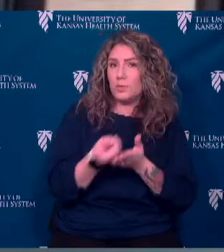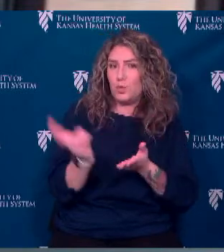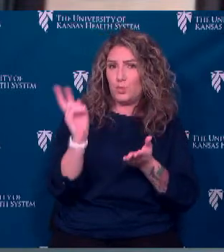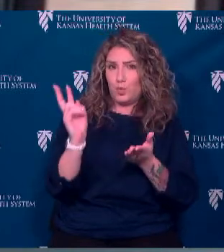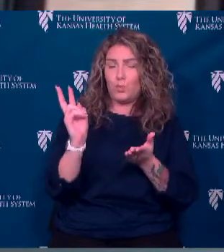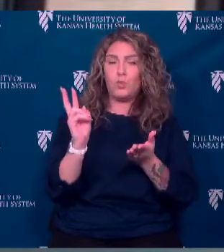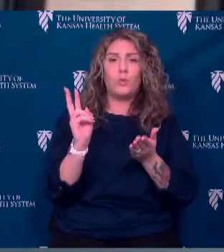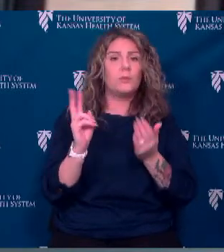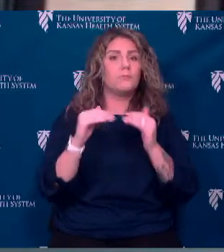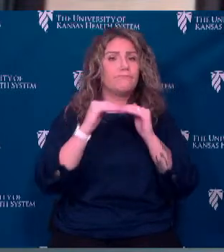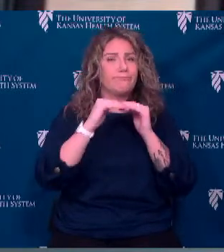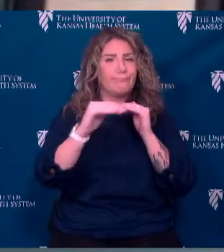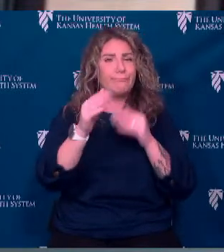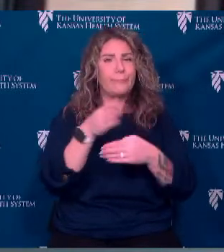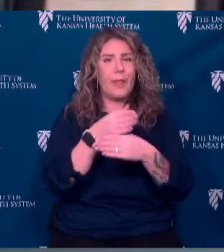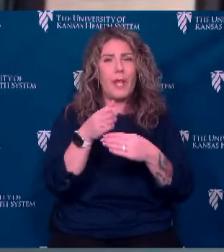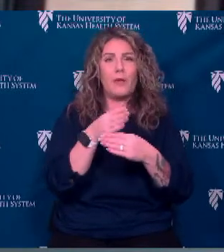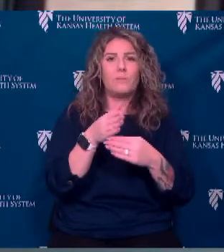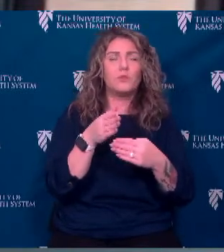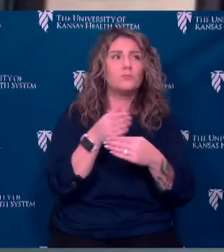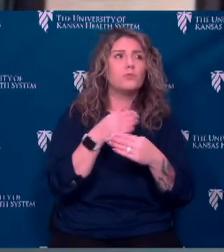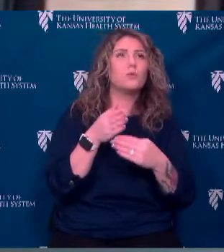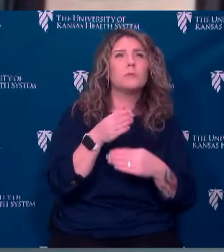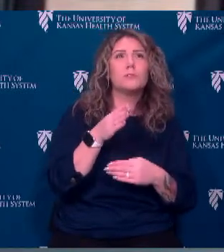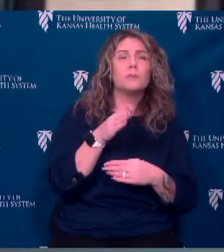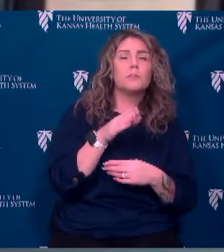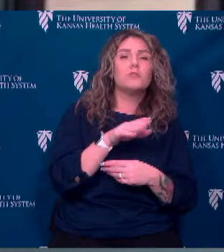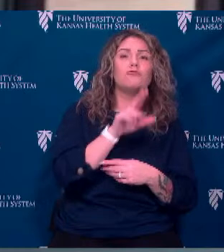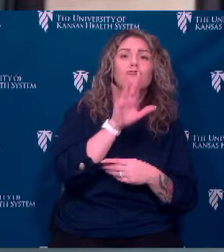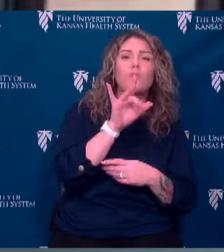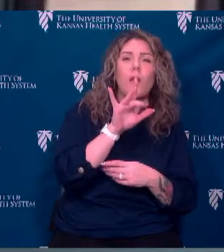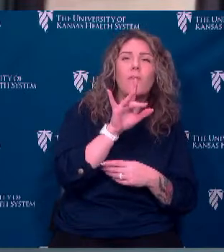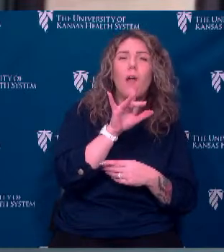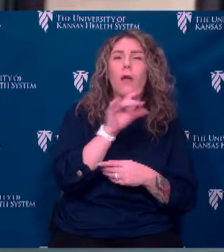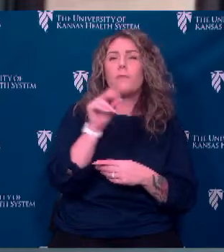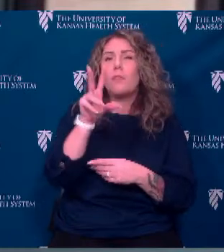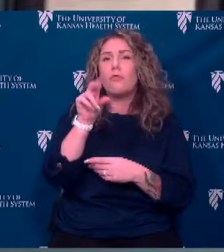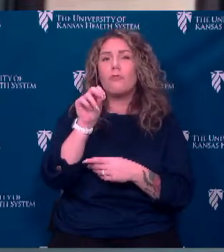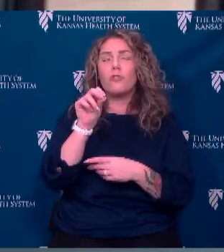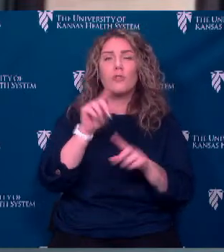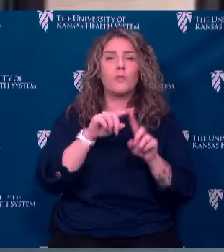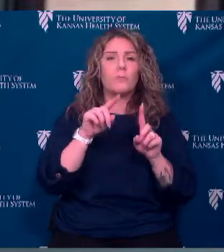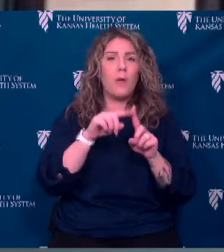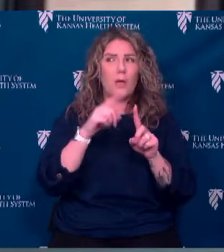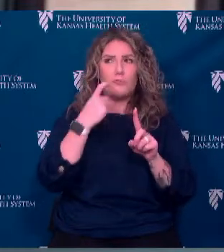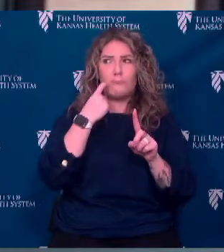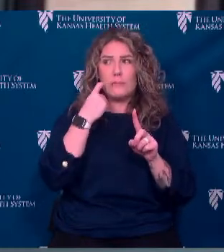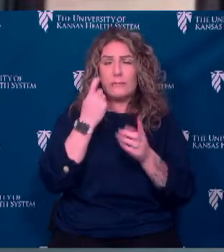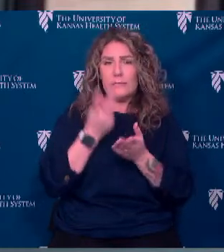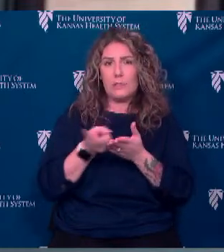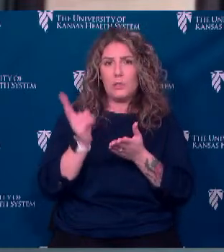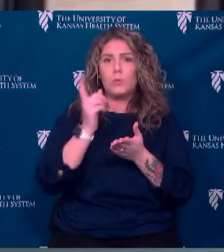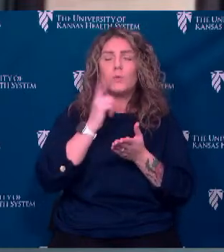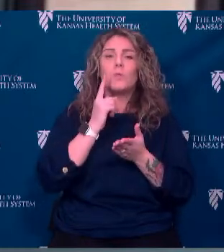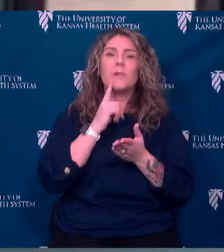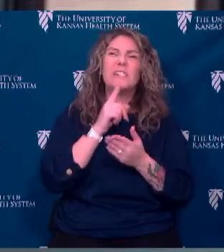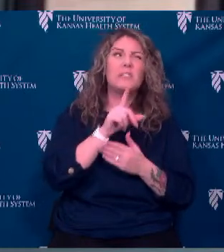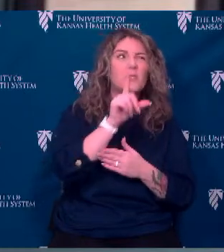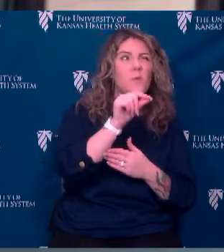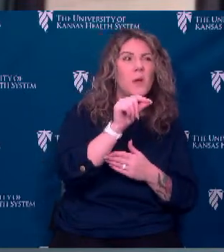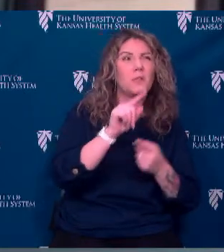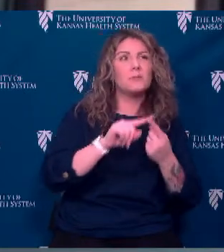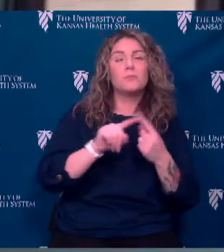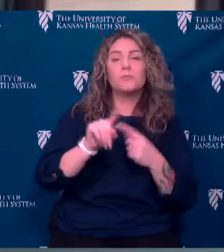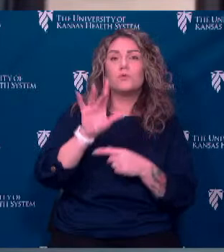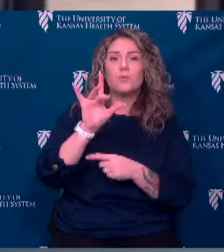at our peak, we were averaging between 25 and 30, and now the last 2 weeks we've been averaging between 20 and 25. So it's a little better there,